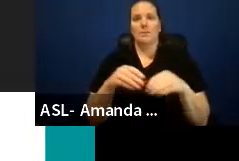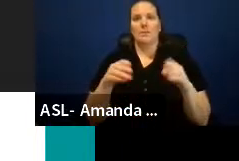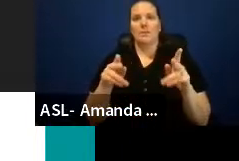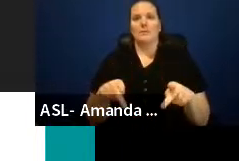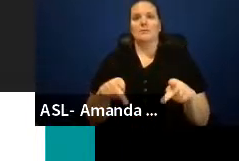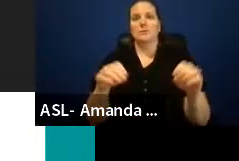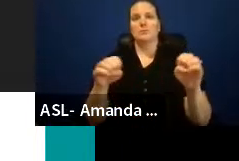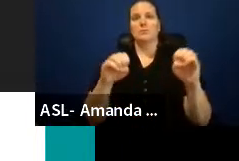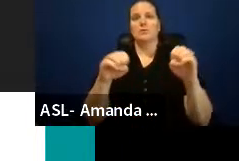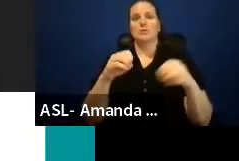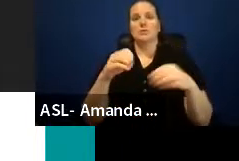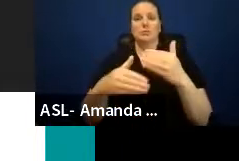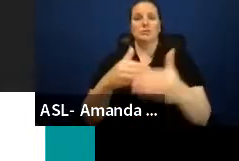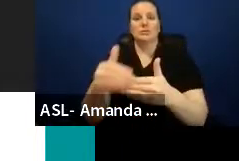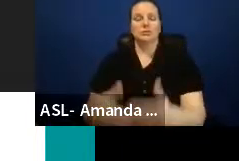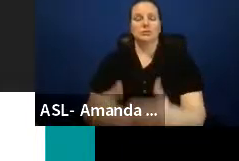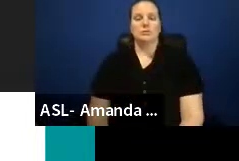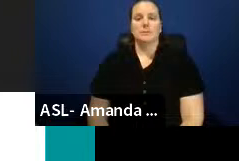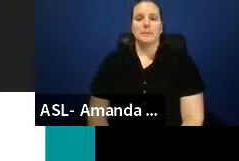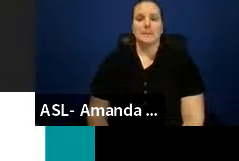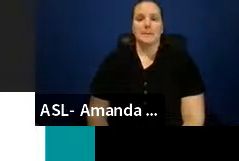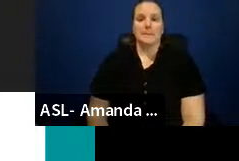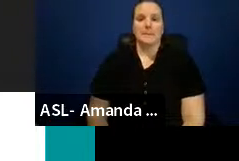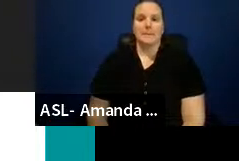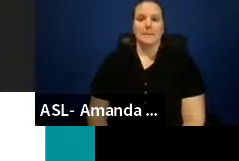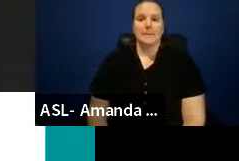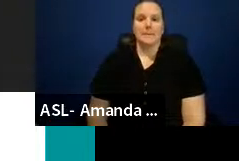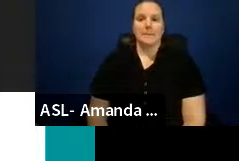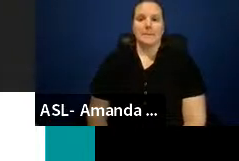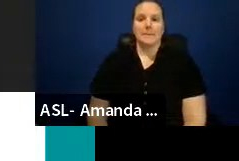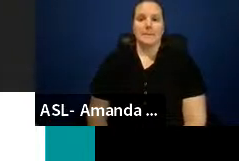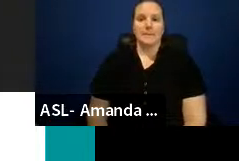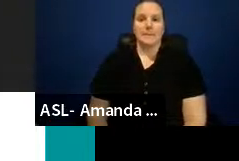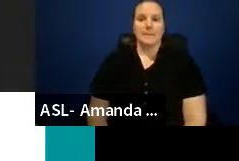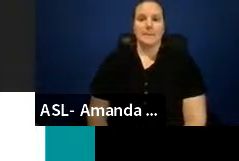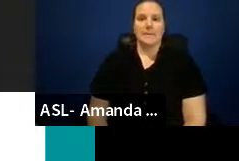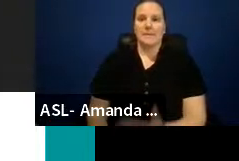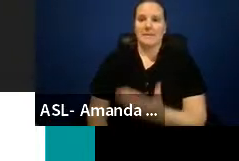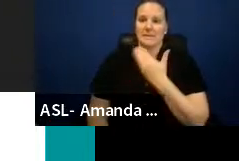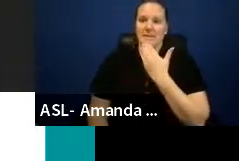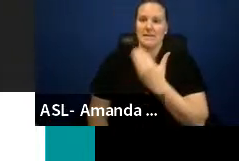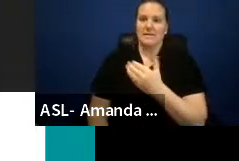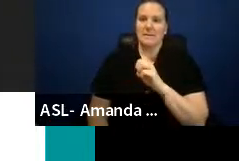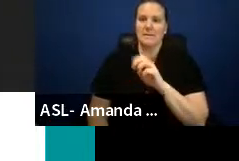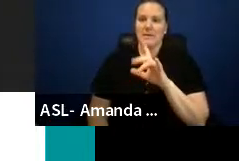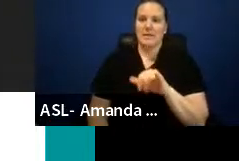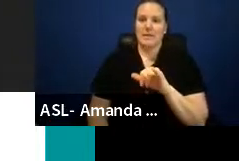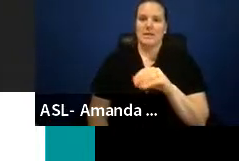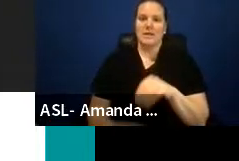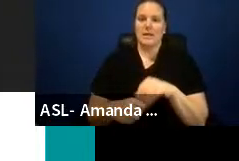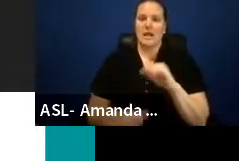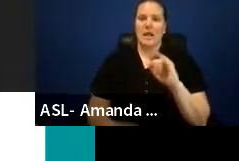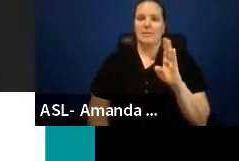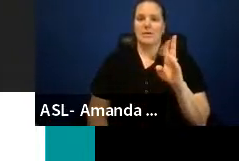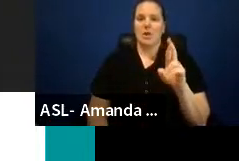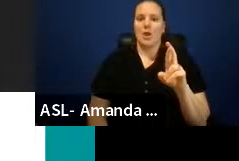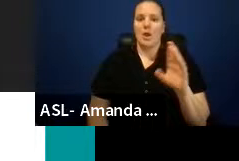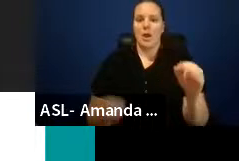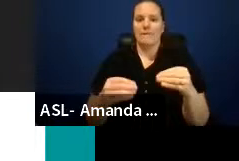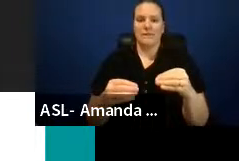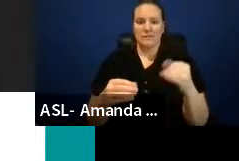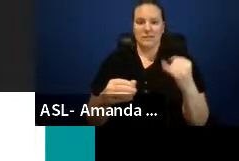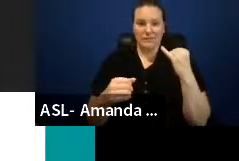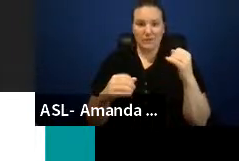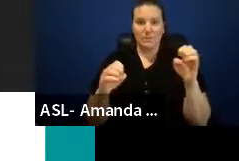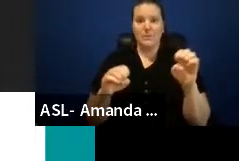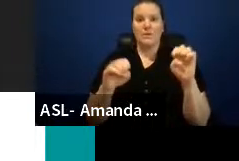procedures. Thank you, Emily. So for folks in the IBR office, in case of emergency,